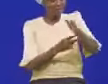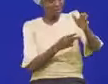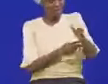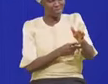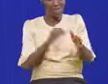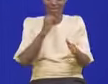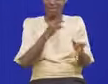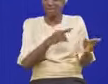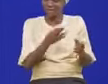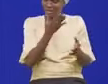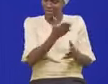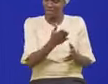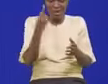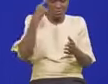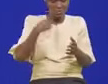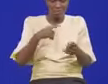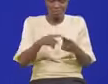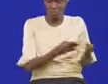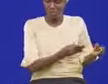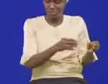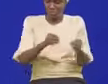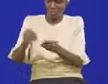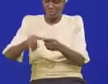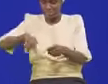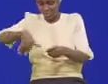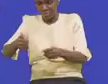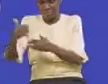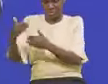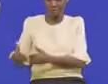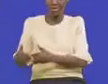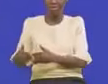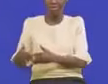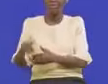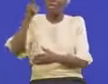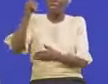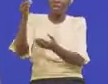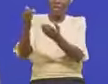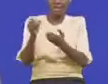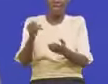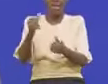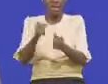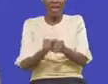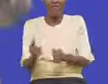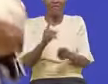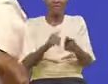tamo bubo oh, ne do anyobo atu pon alo atu anato fi ala nyolo.